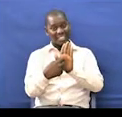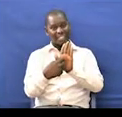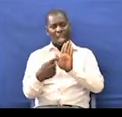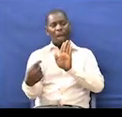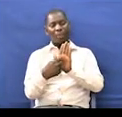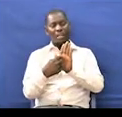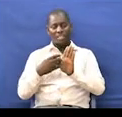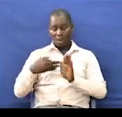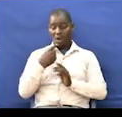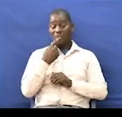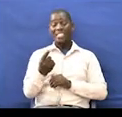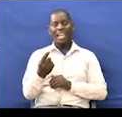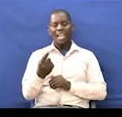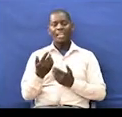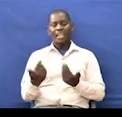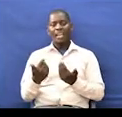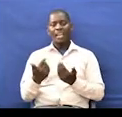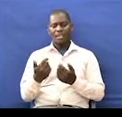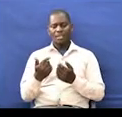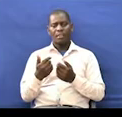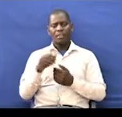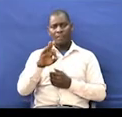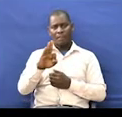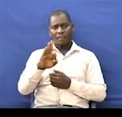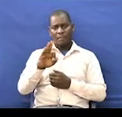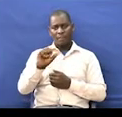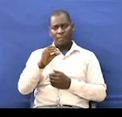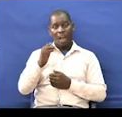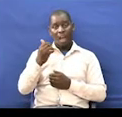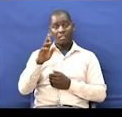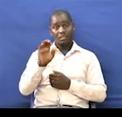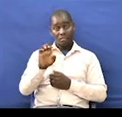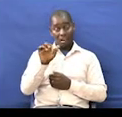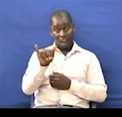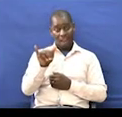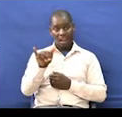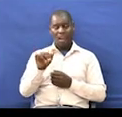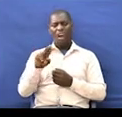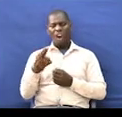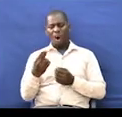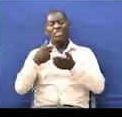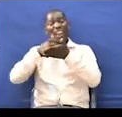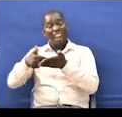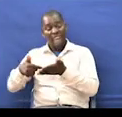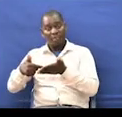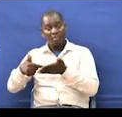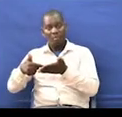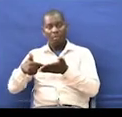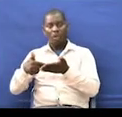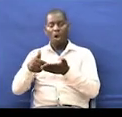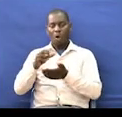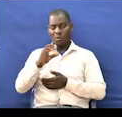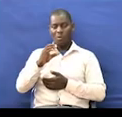previously, we name it as a fulcrum, or others do use it, name it as a hinge or a pivot. Let us write